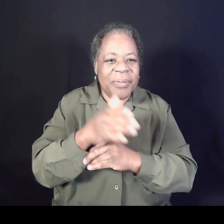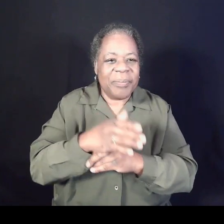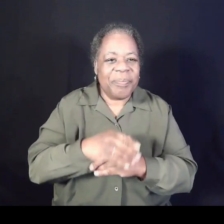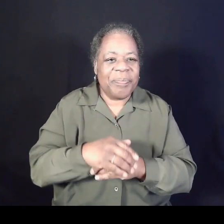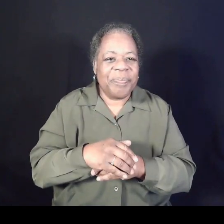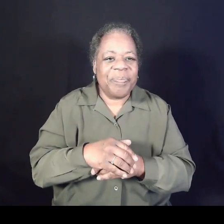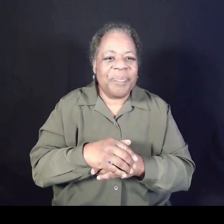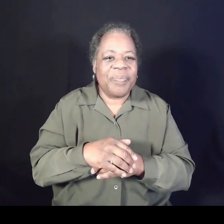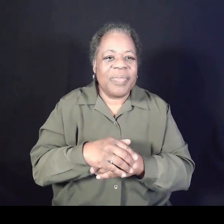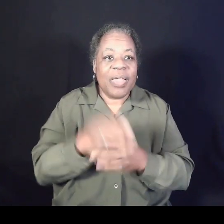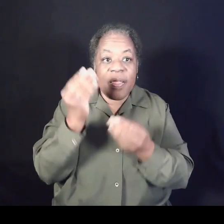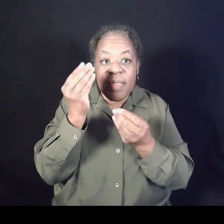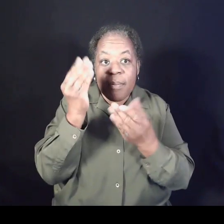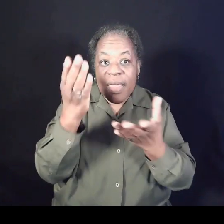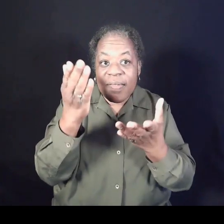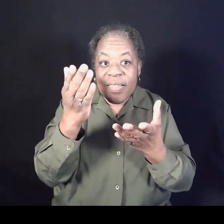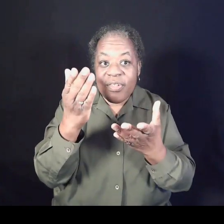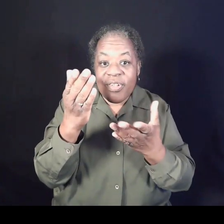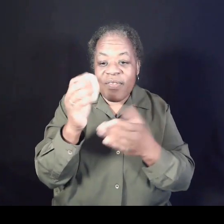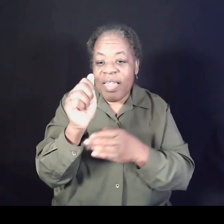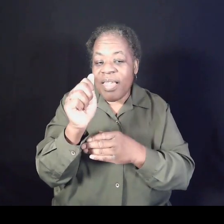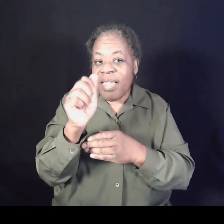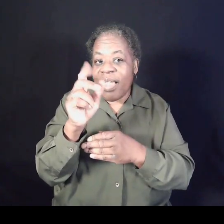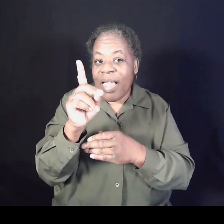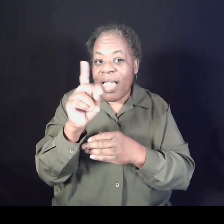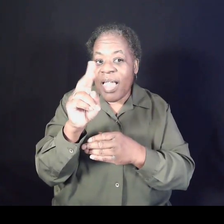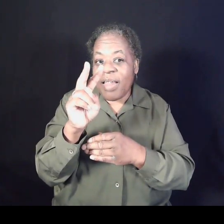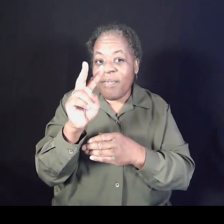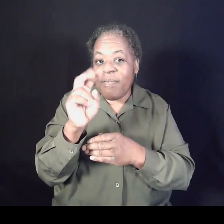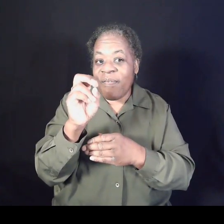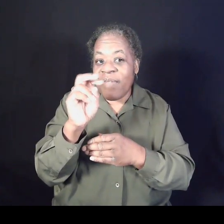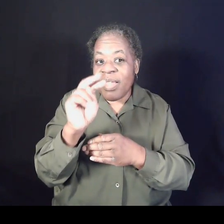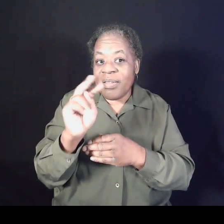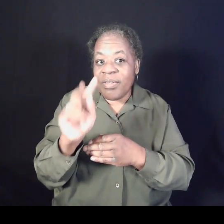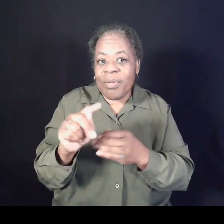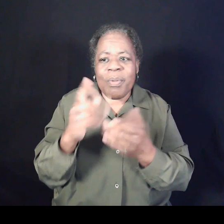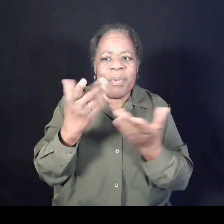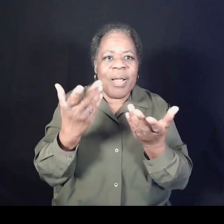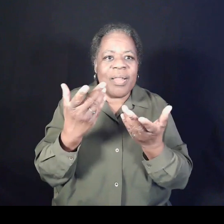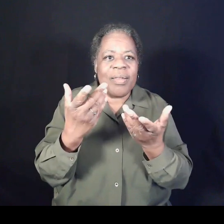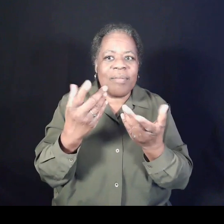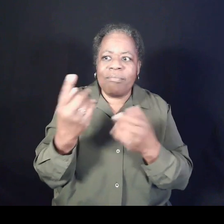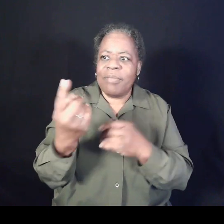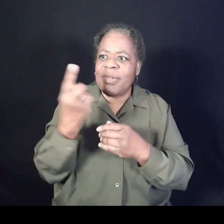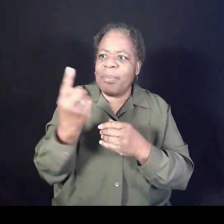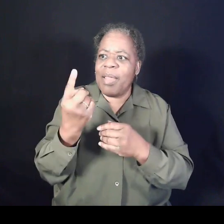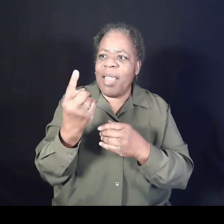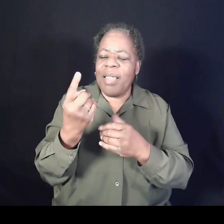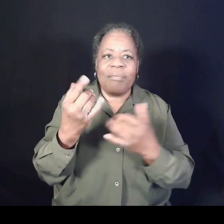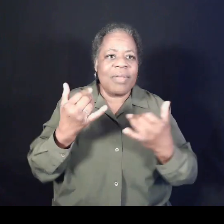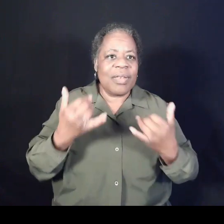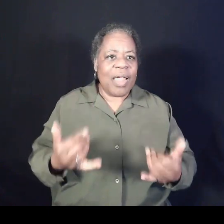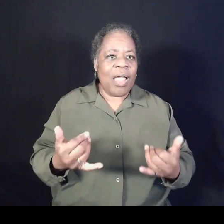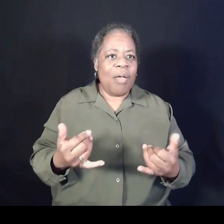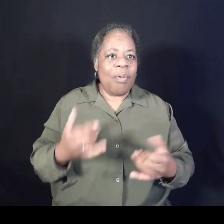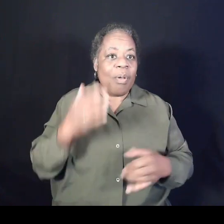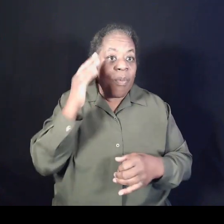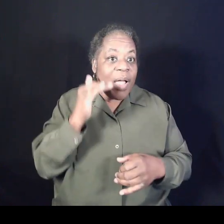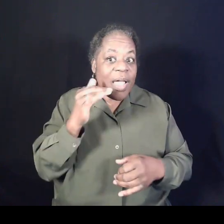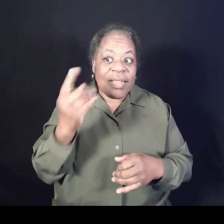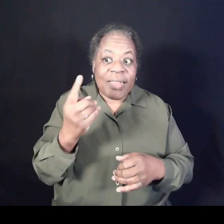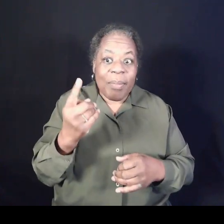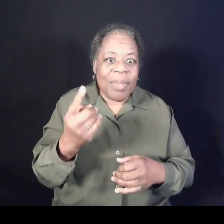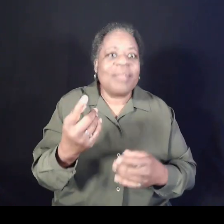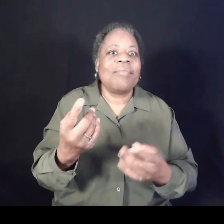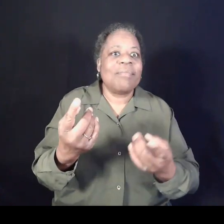Well, the message of Advent is that someday has come because someone has come and will come